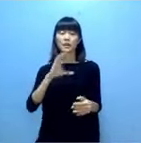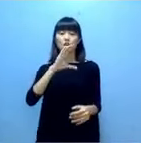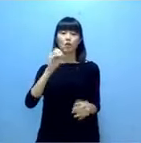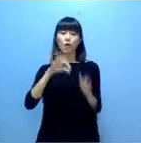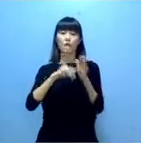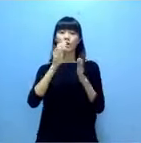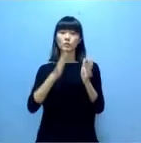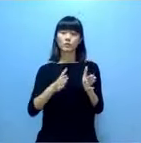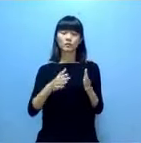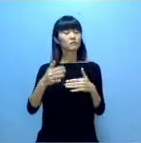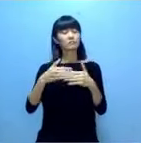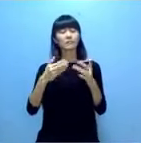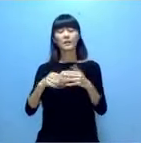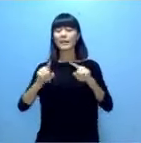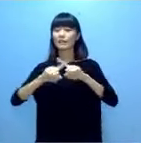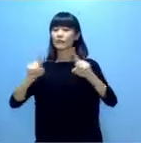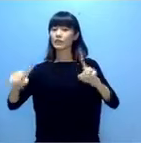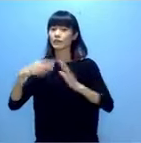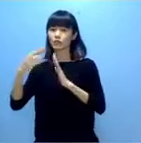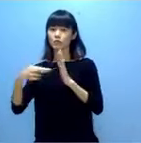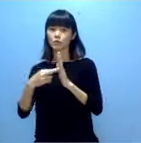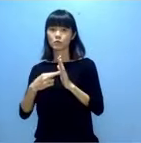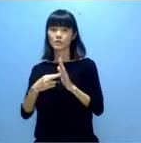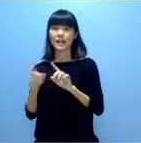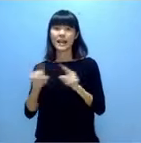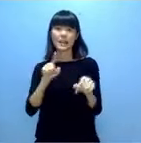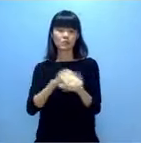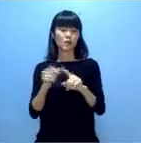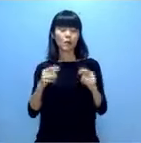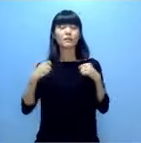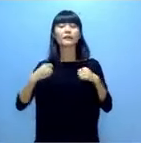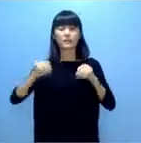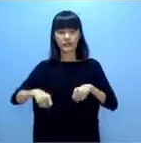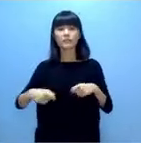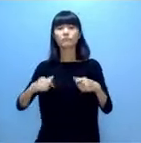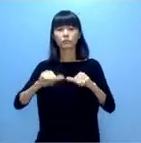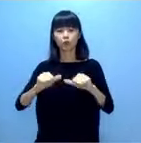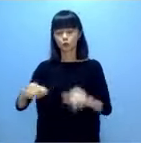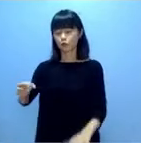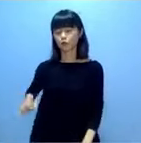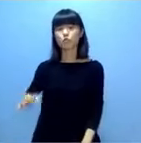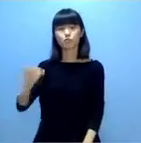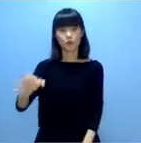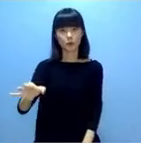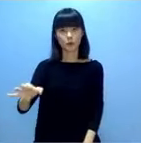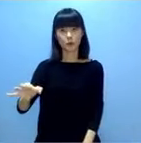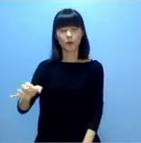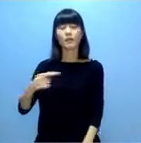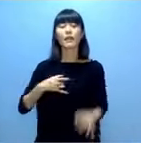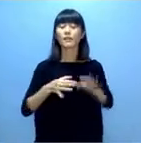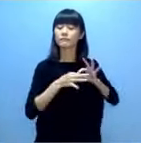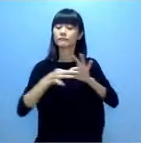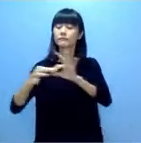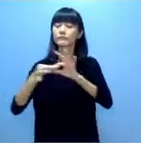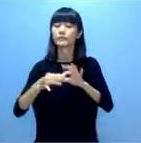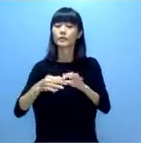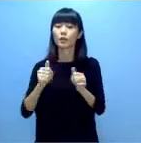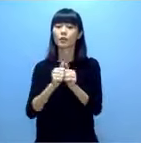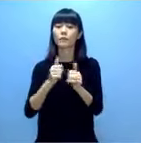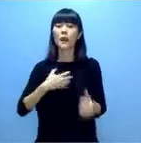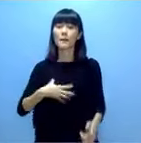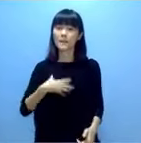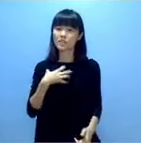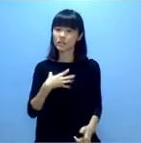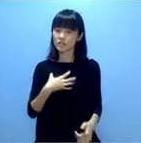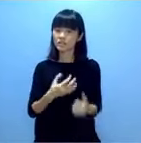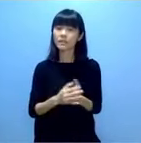able to contribute, I think that's where I'm truly aligned with my passion as well as what I want to